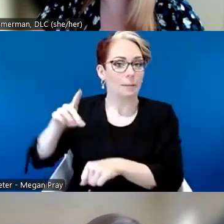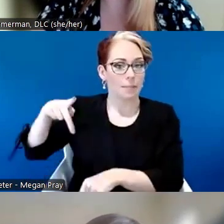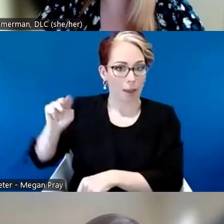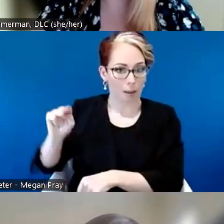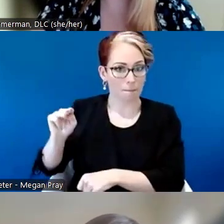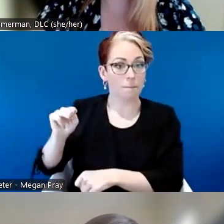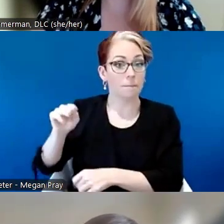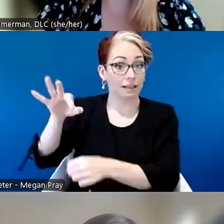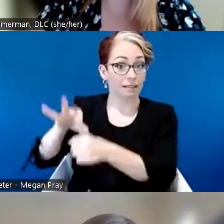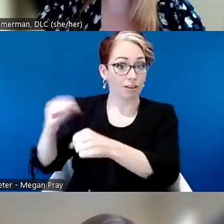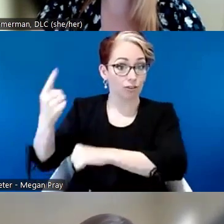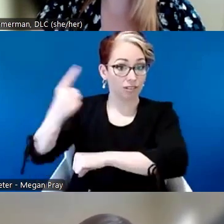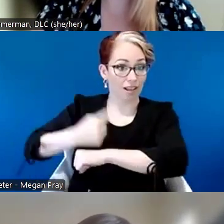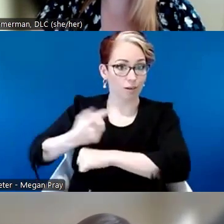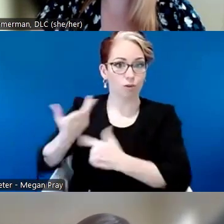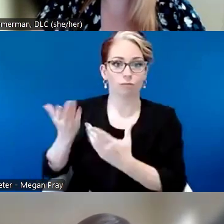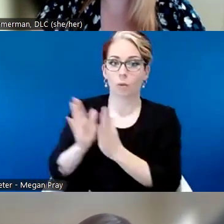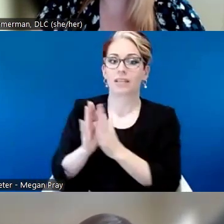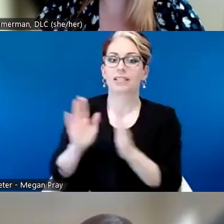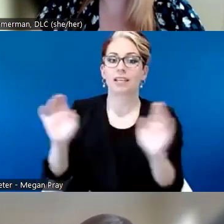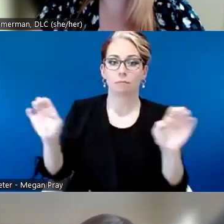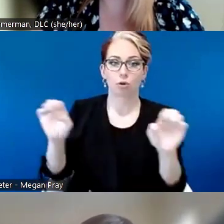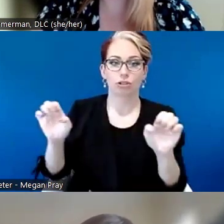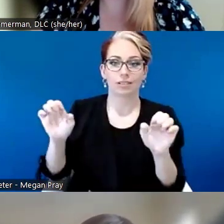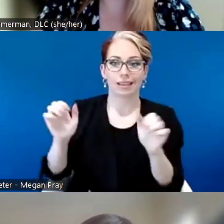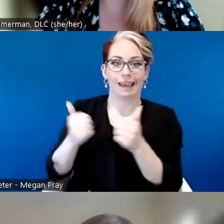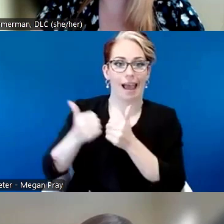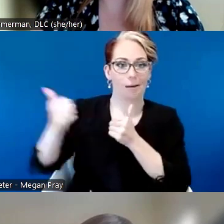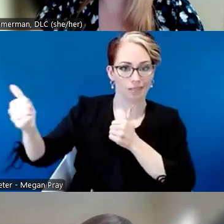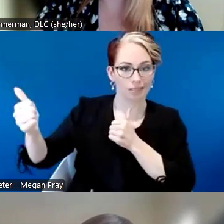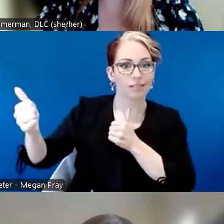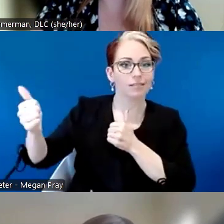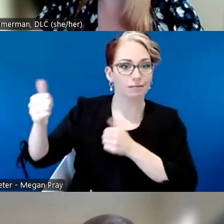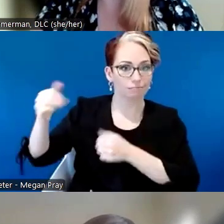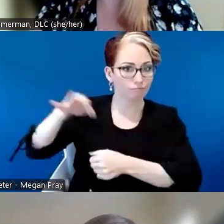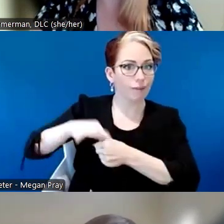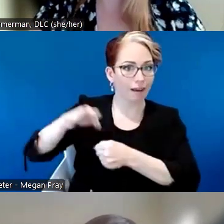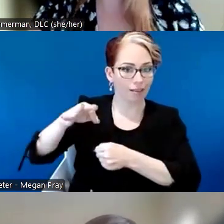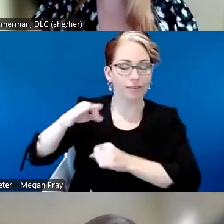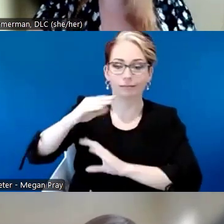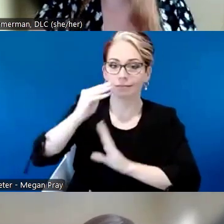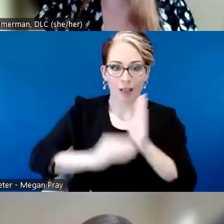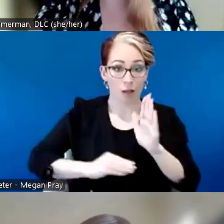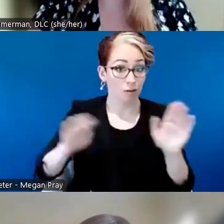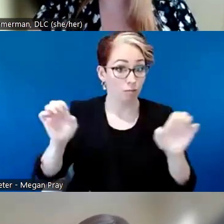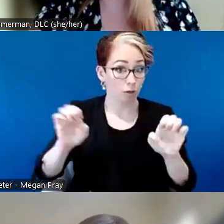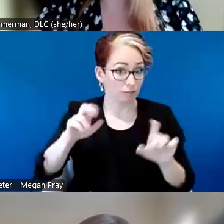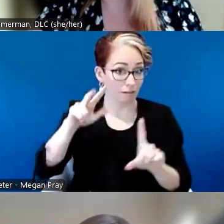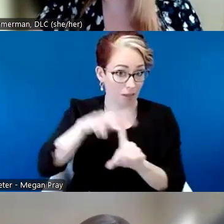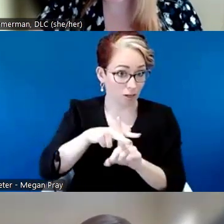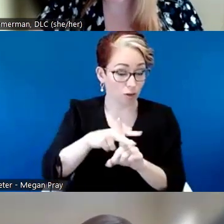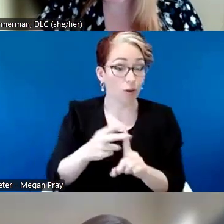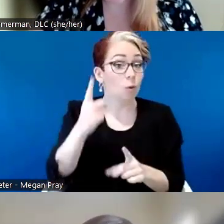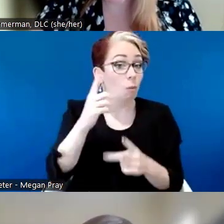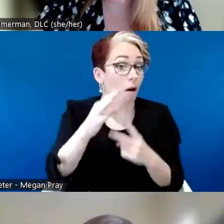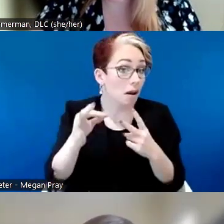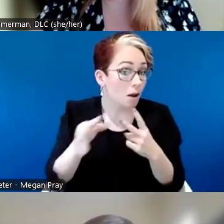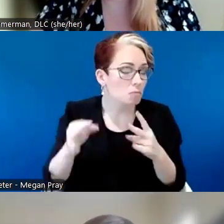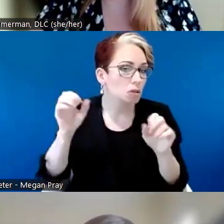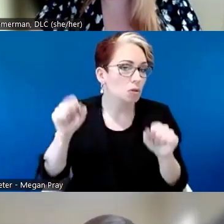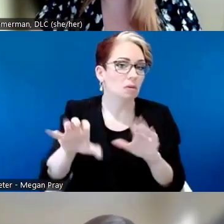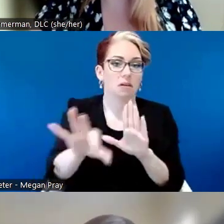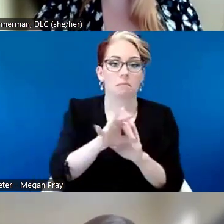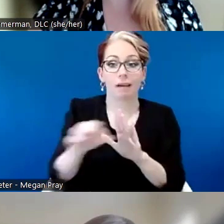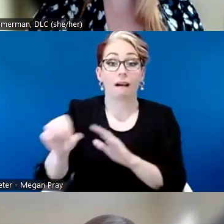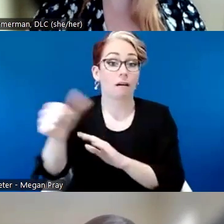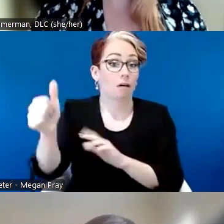absentee ballot. You'll fill out an application, and one option is to designate a person of your choice